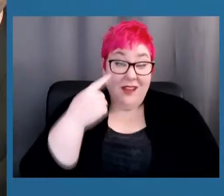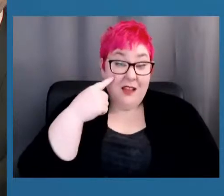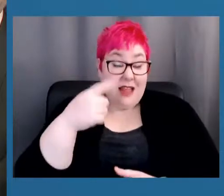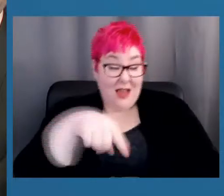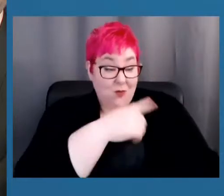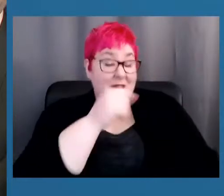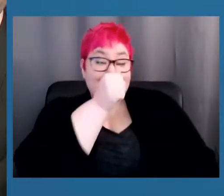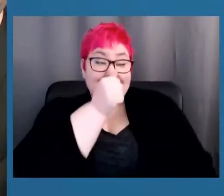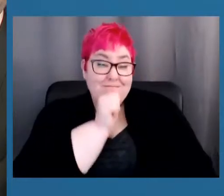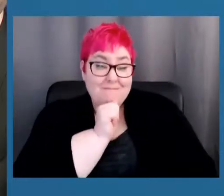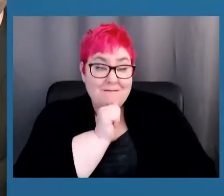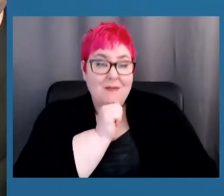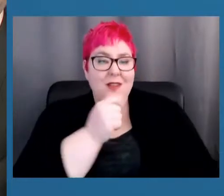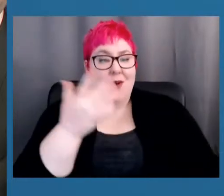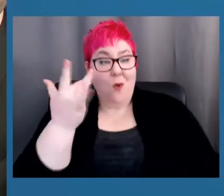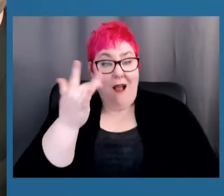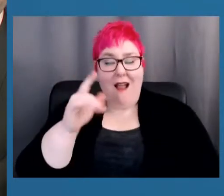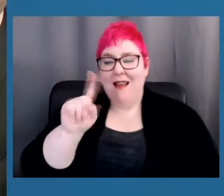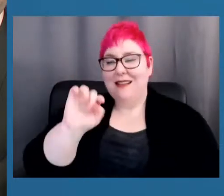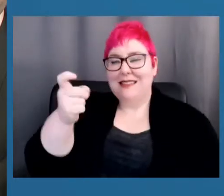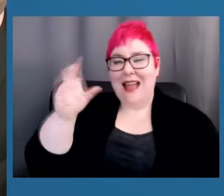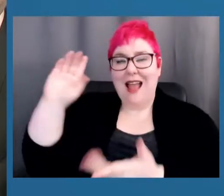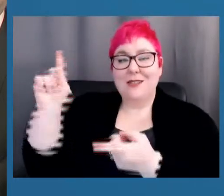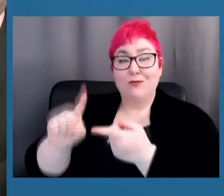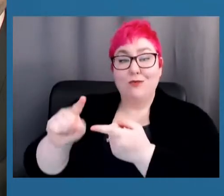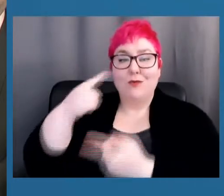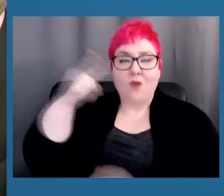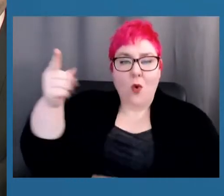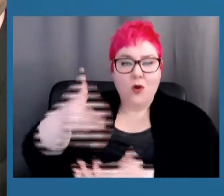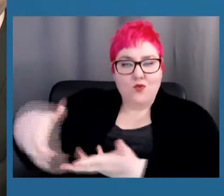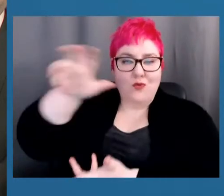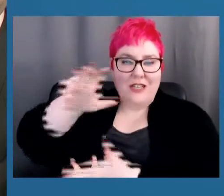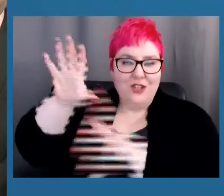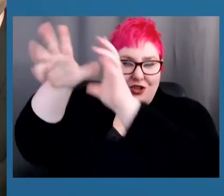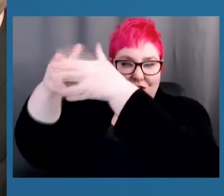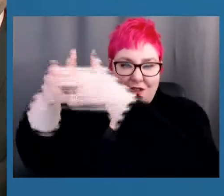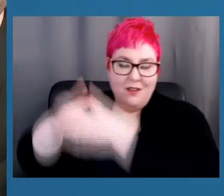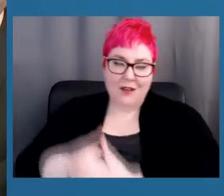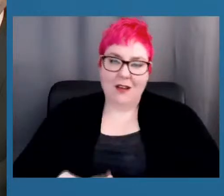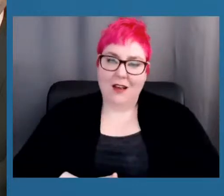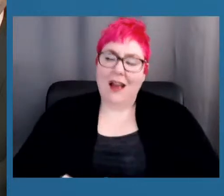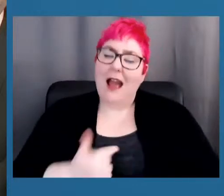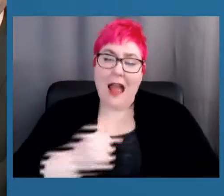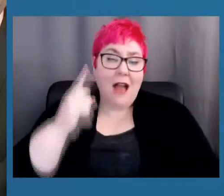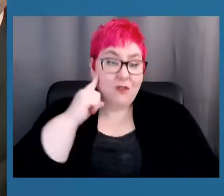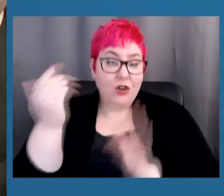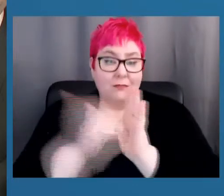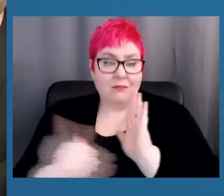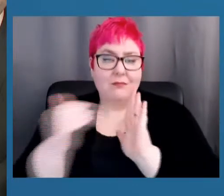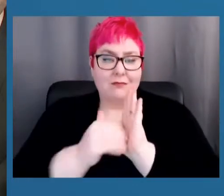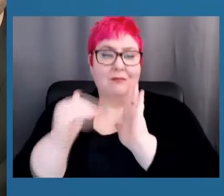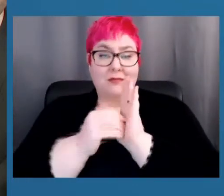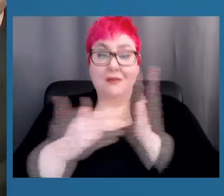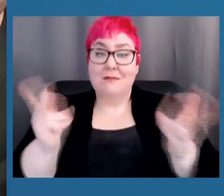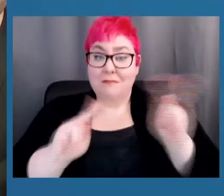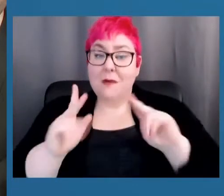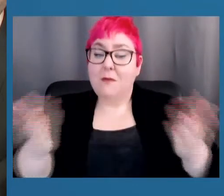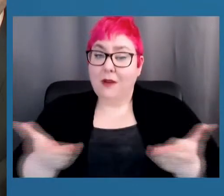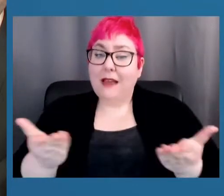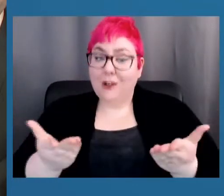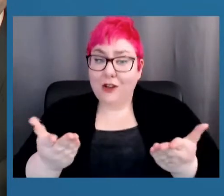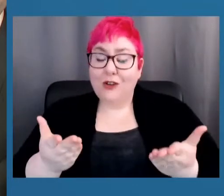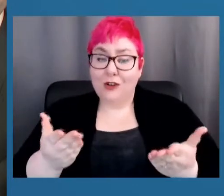our country. I've heard incessantly from constituents here in Queens who've told me